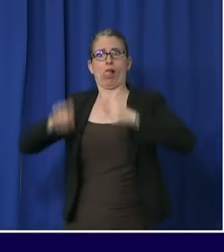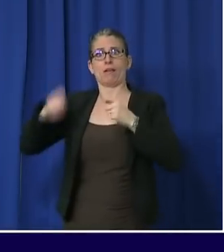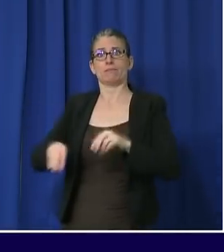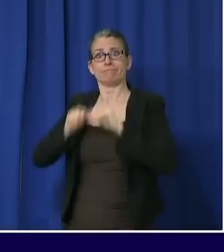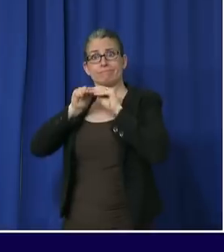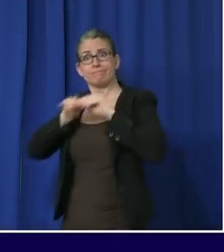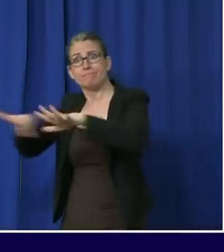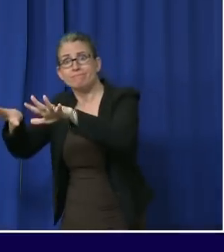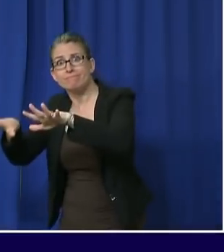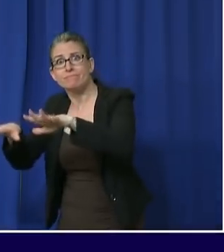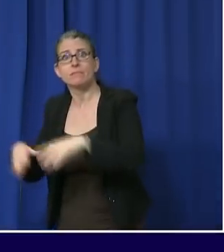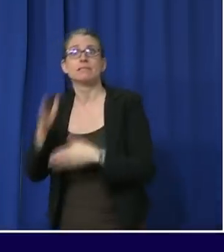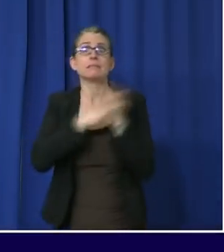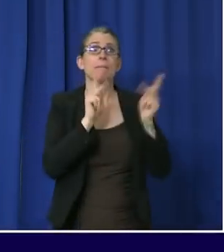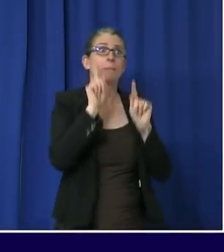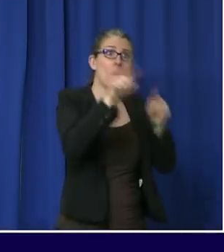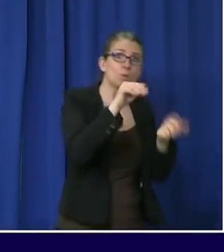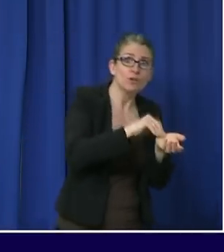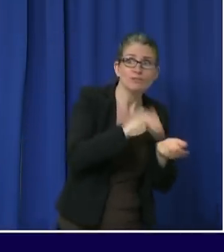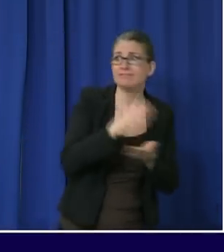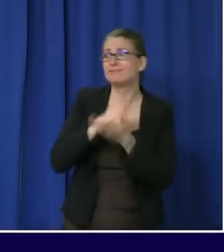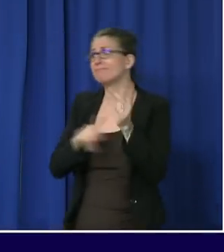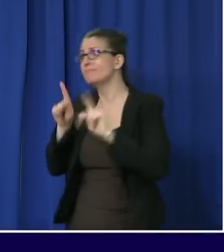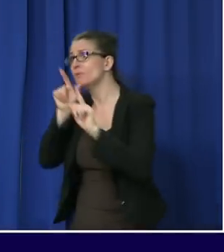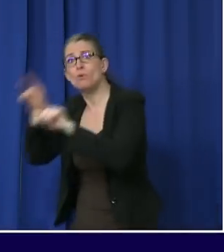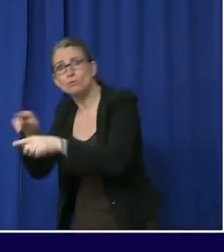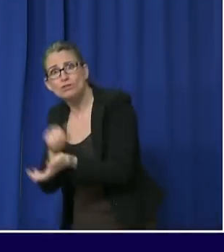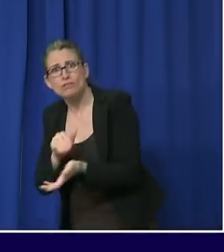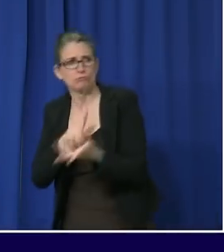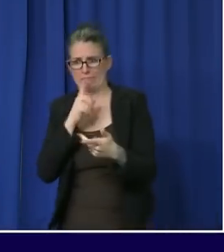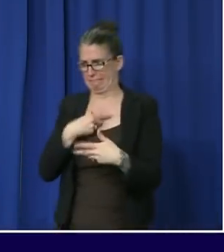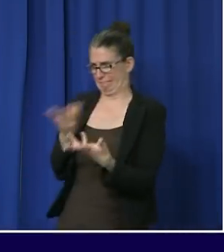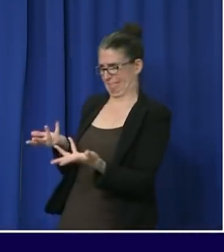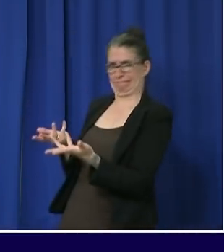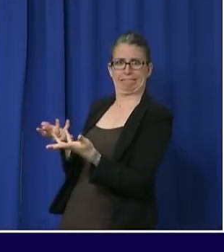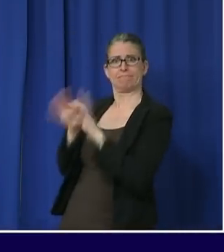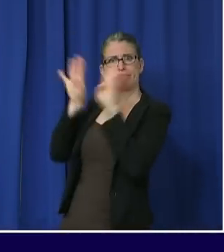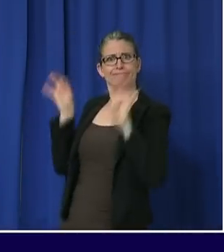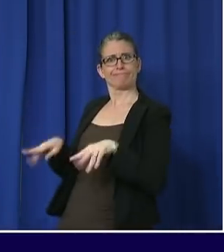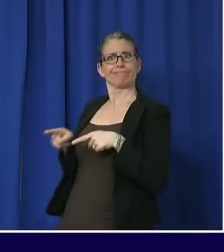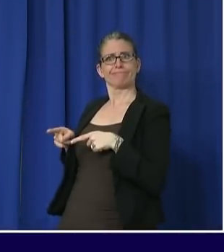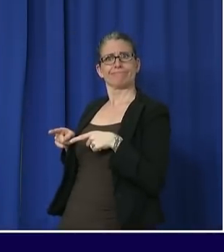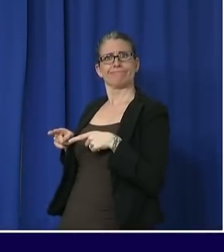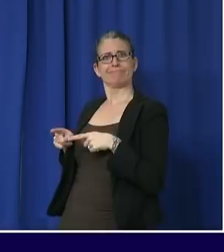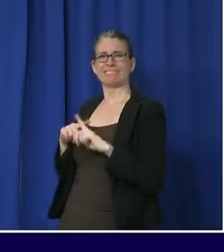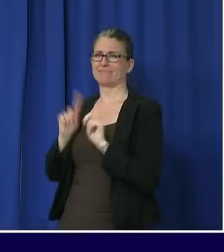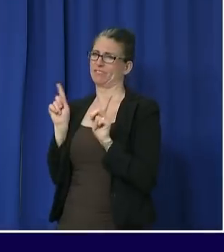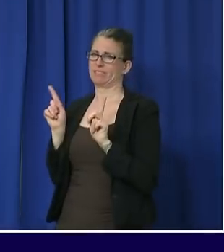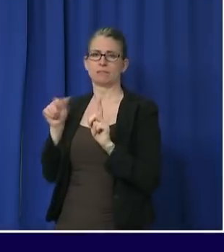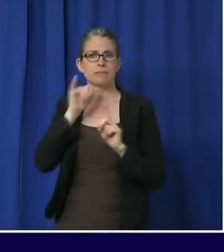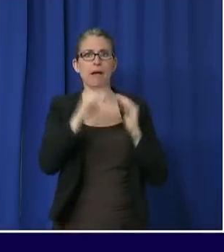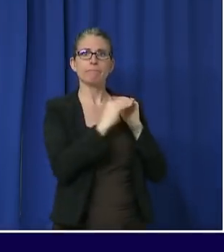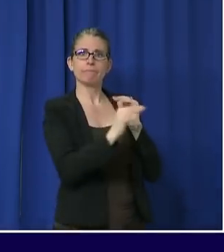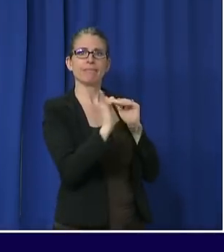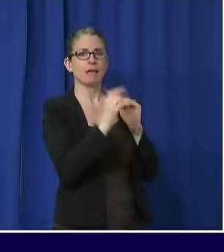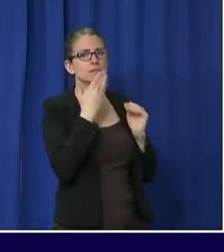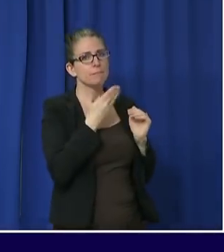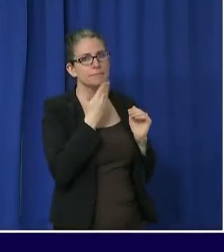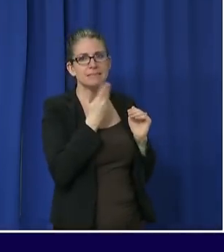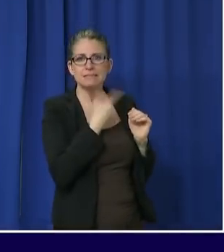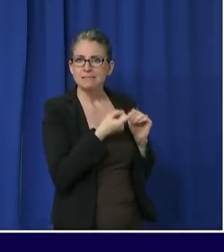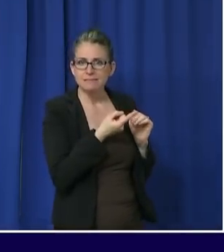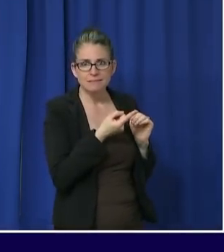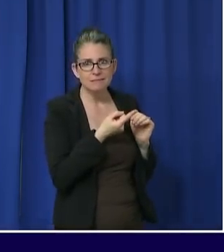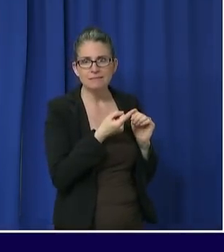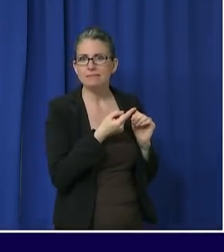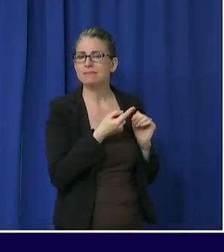that. For example, like the antibody testing rate, the seropositivity rate. We may also start looking at those,